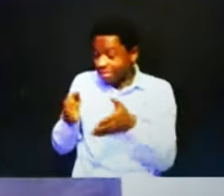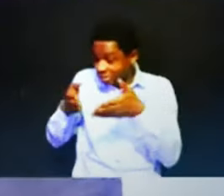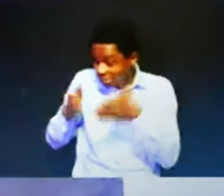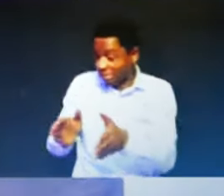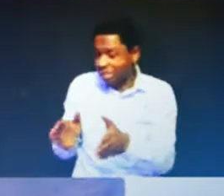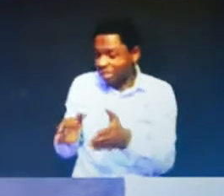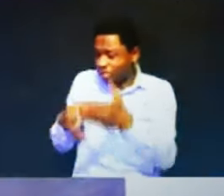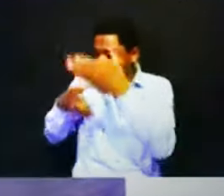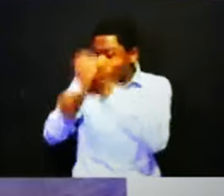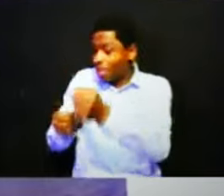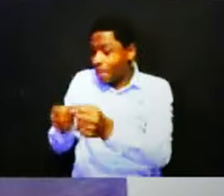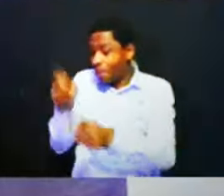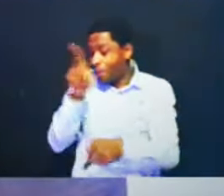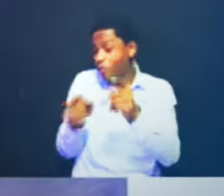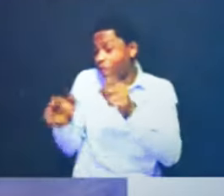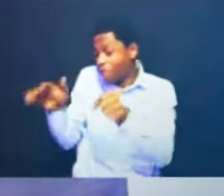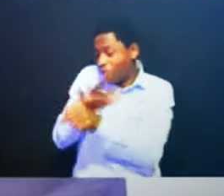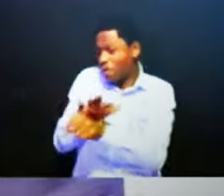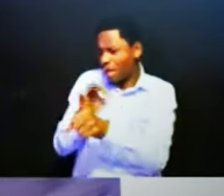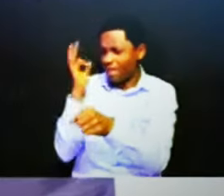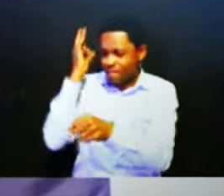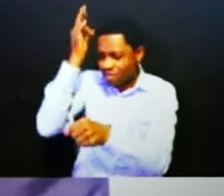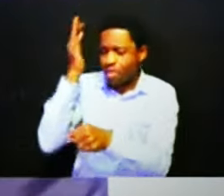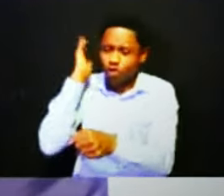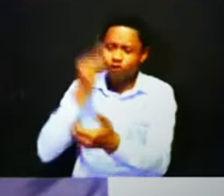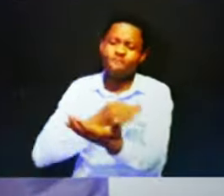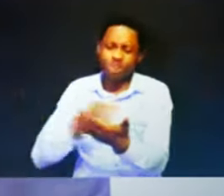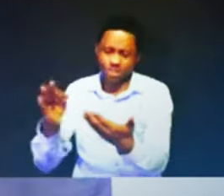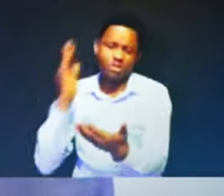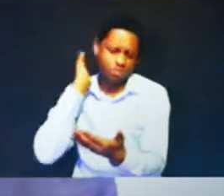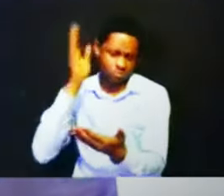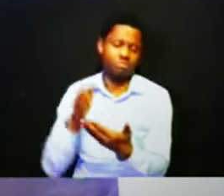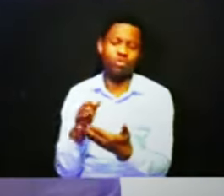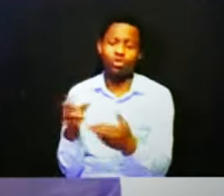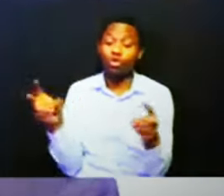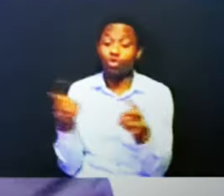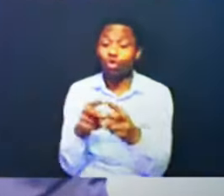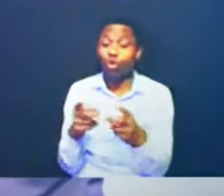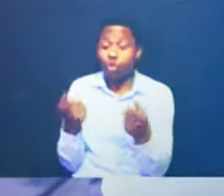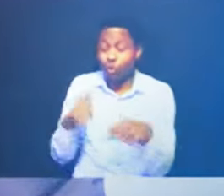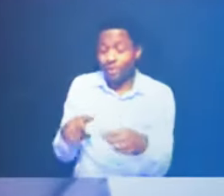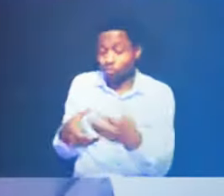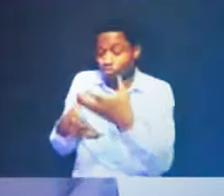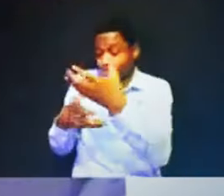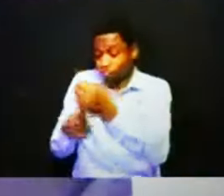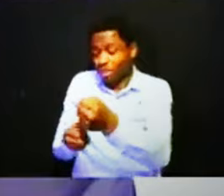everybody. Please, give room for people's failings.